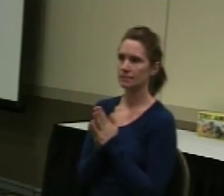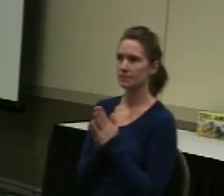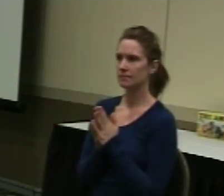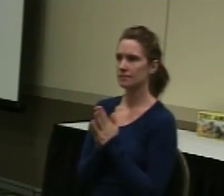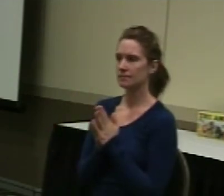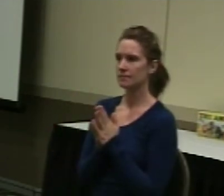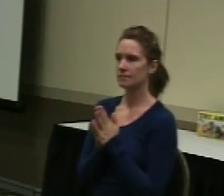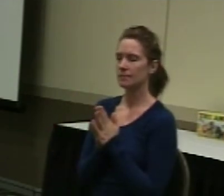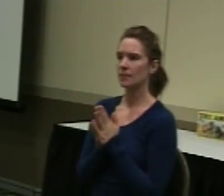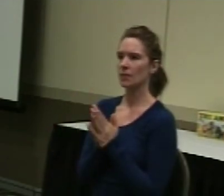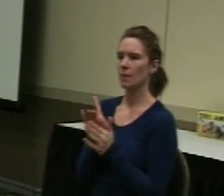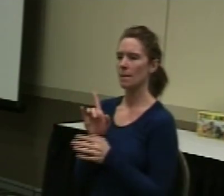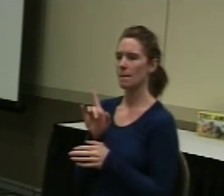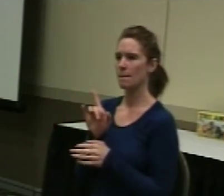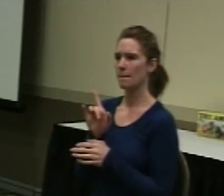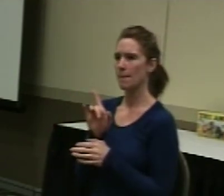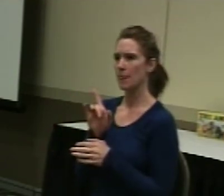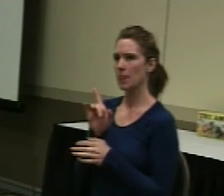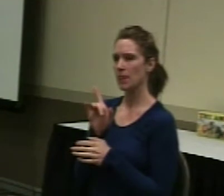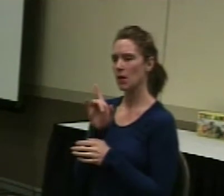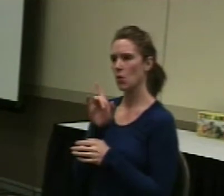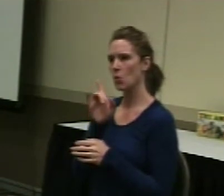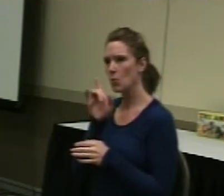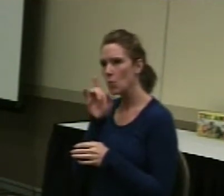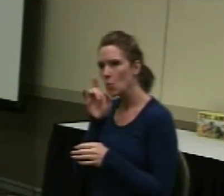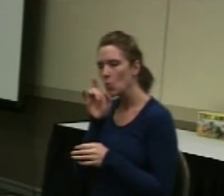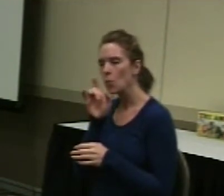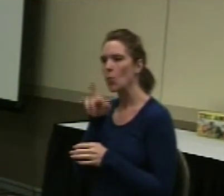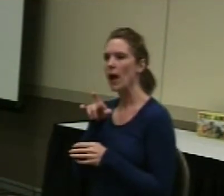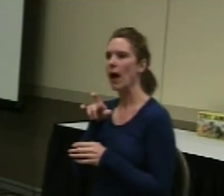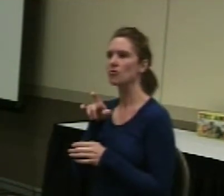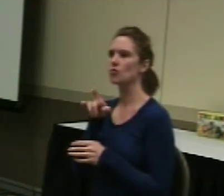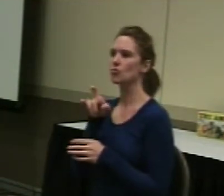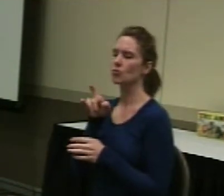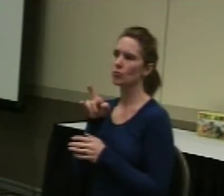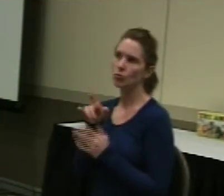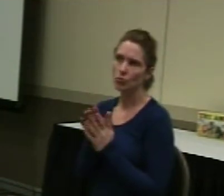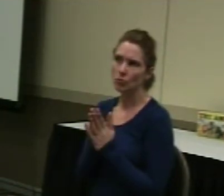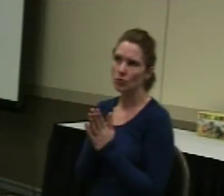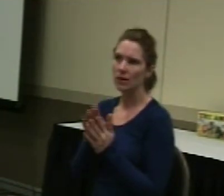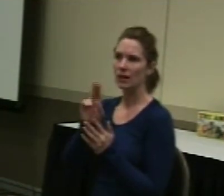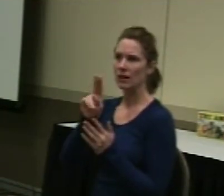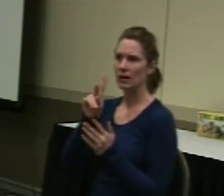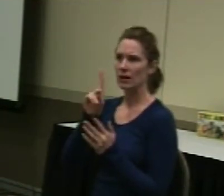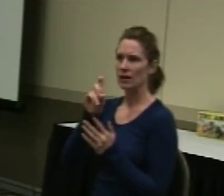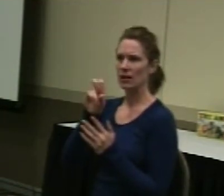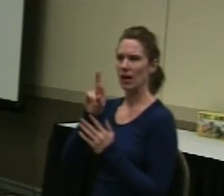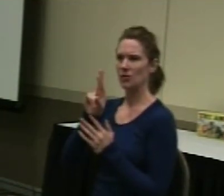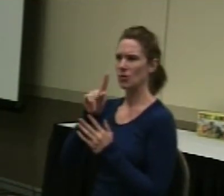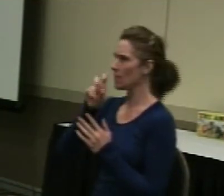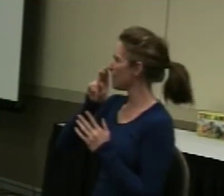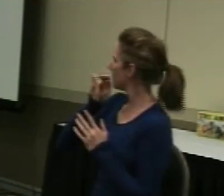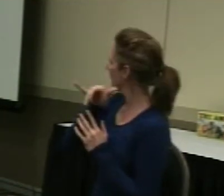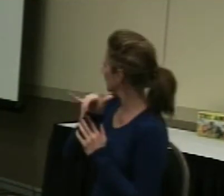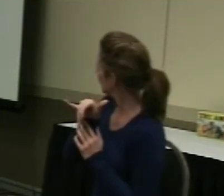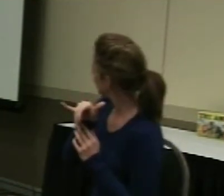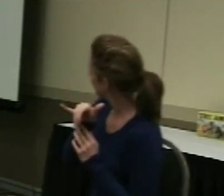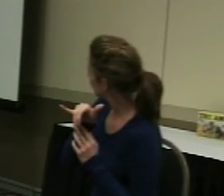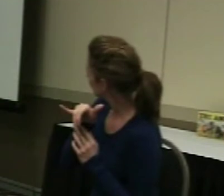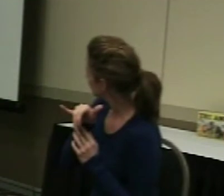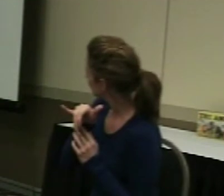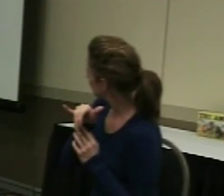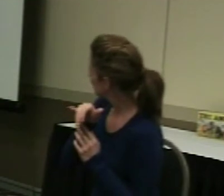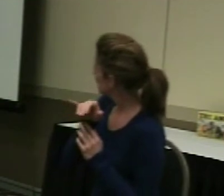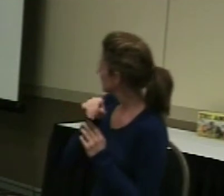underpinnings. We have to walk around with some theoretical underpinning to our work. What does